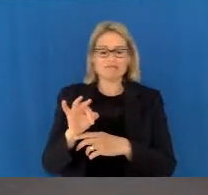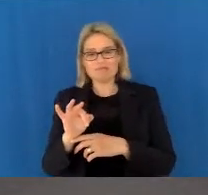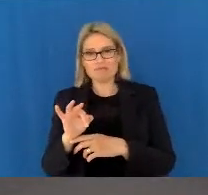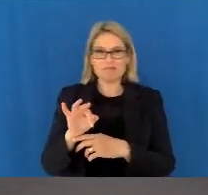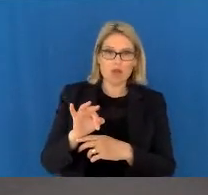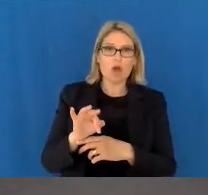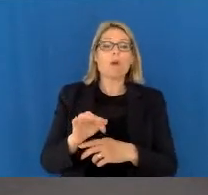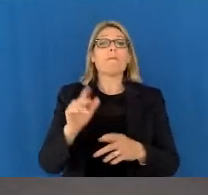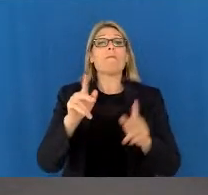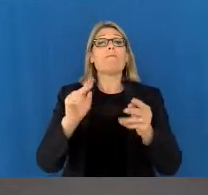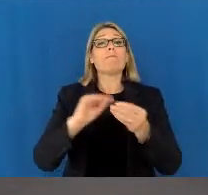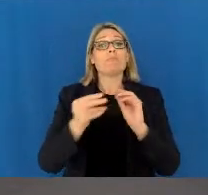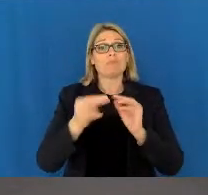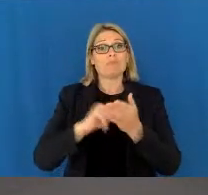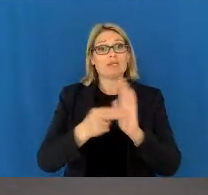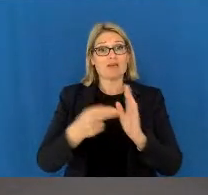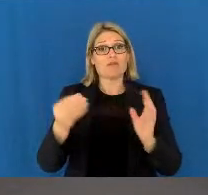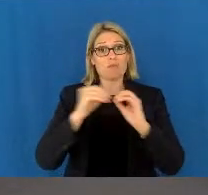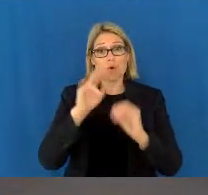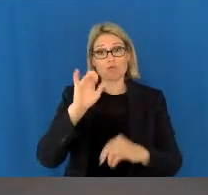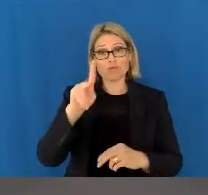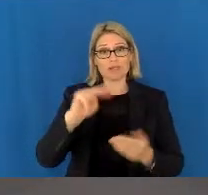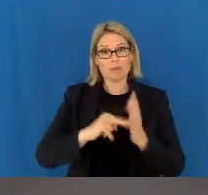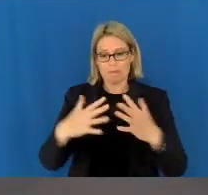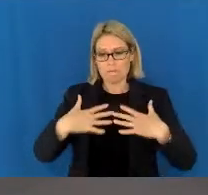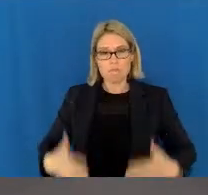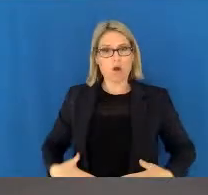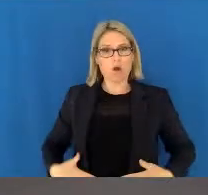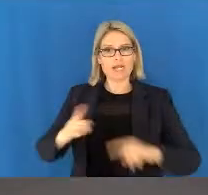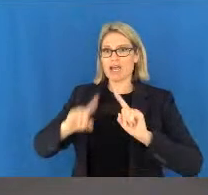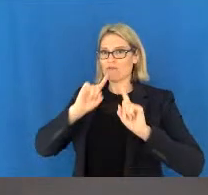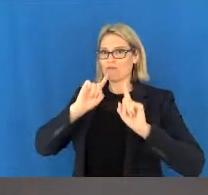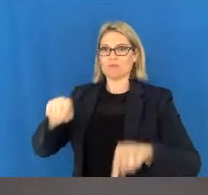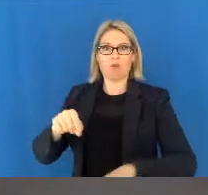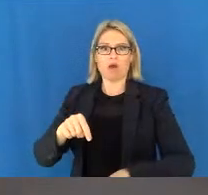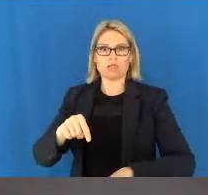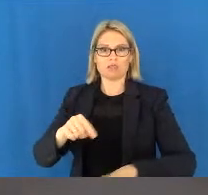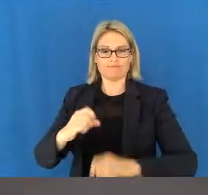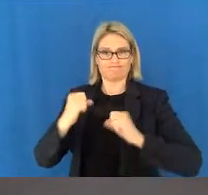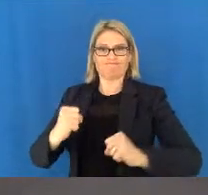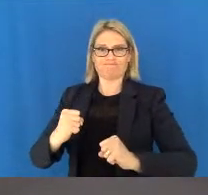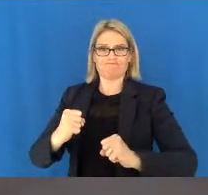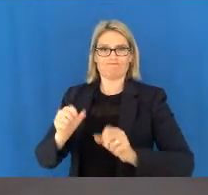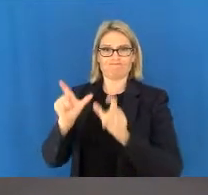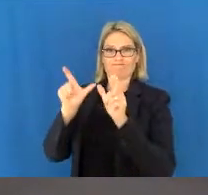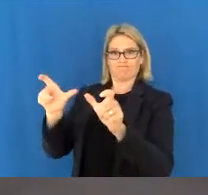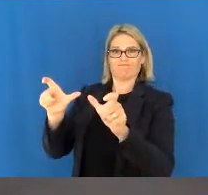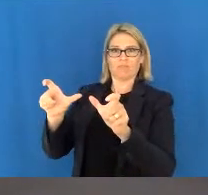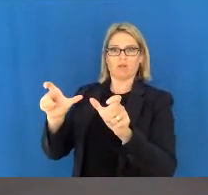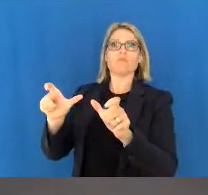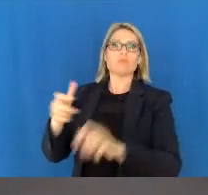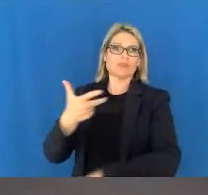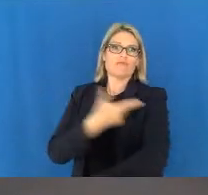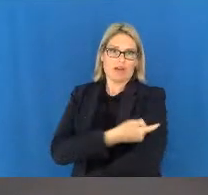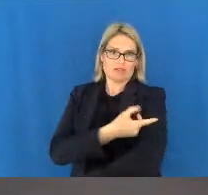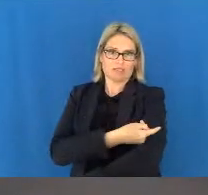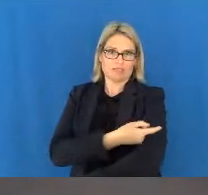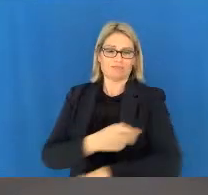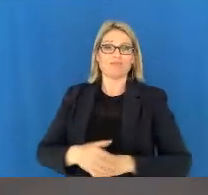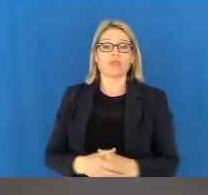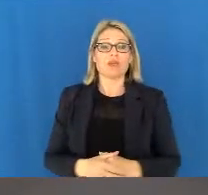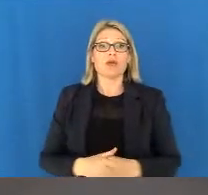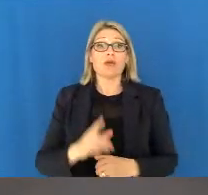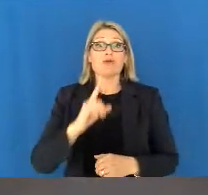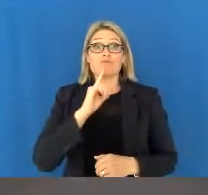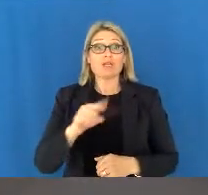people at risk for not having an optimal immune response to the vaccine. So the approach that we're now taking really actually helps